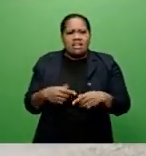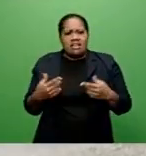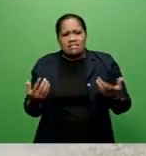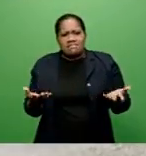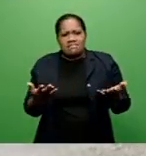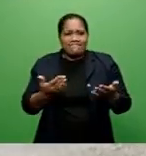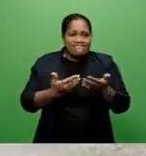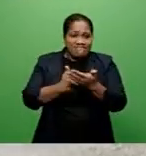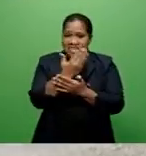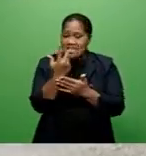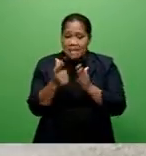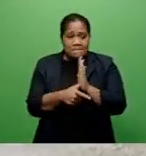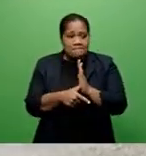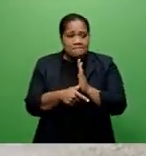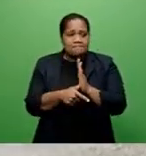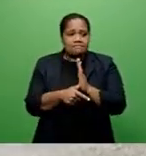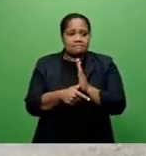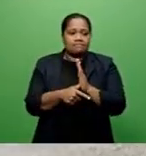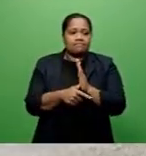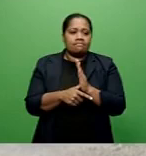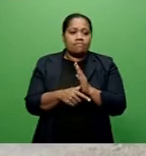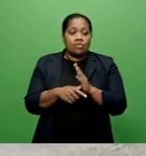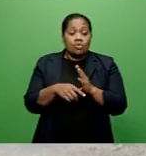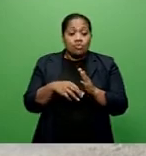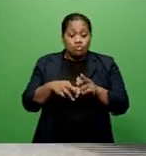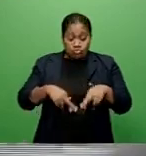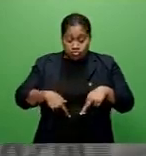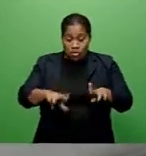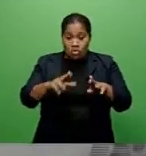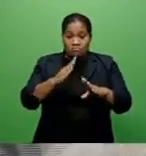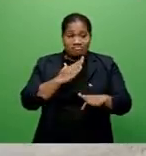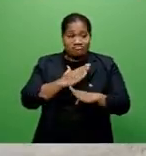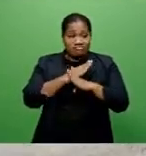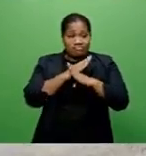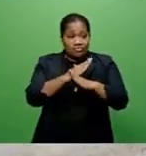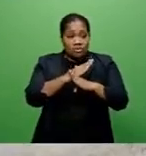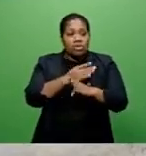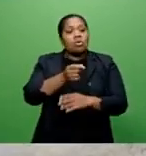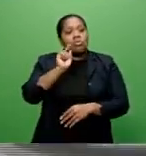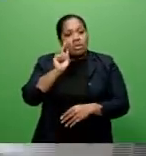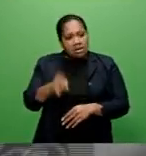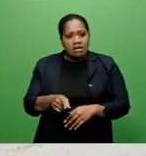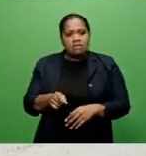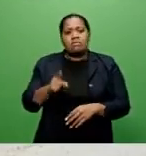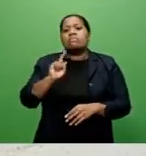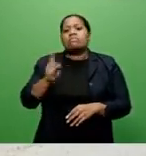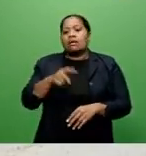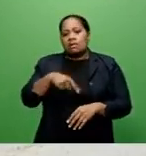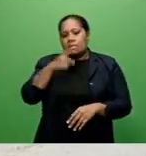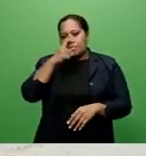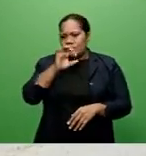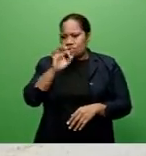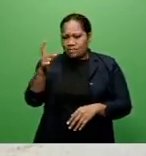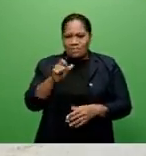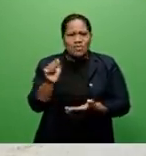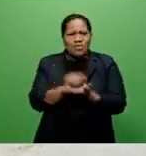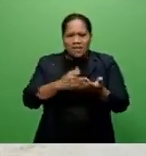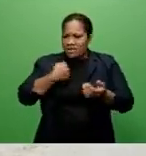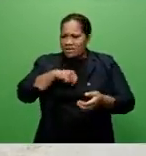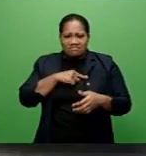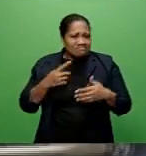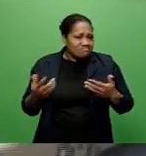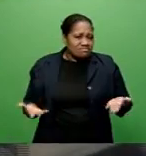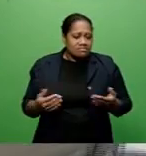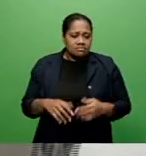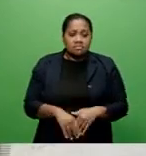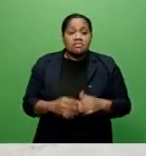the daytime, when the road close, that's the time we don't have any customers. It's a good